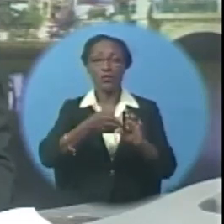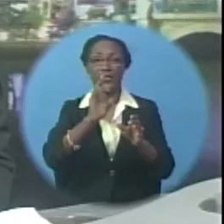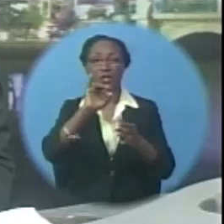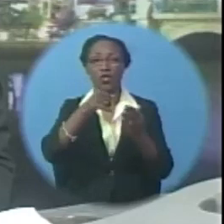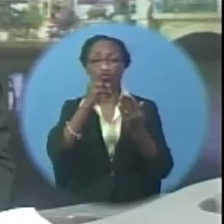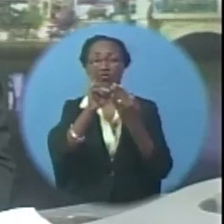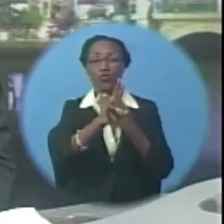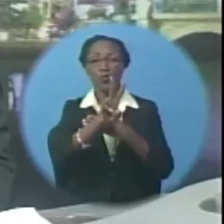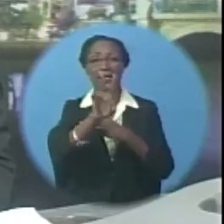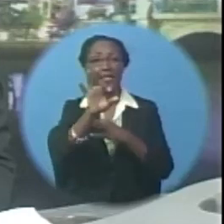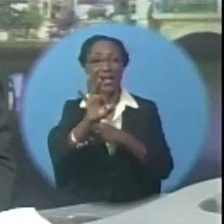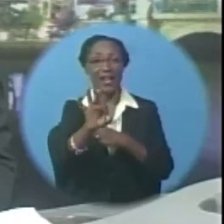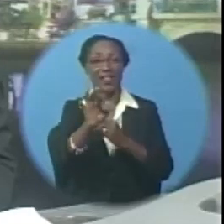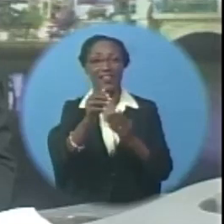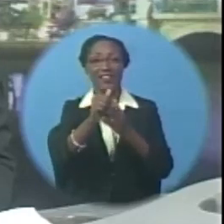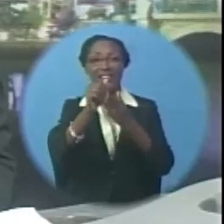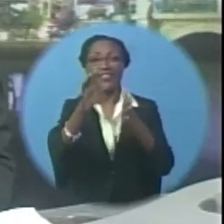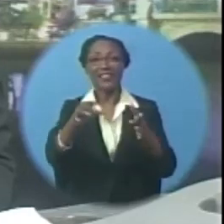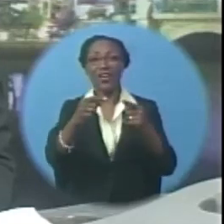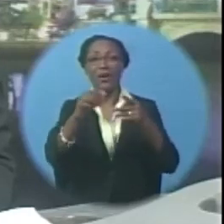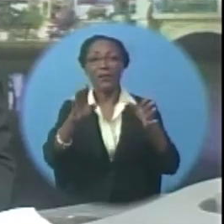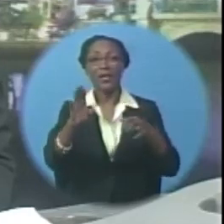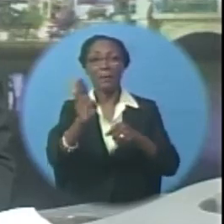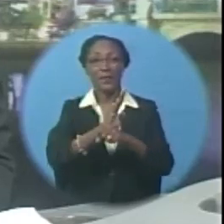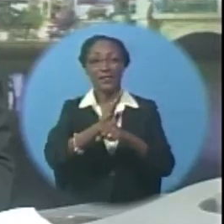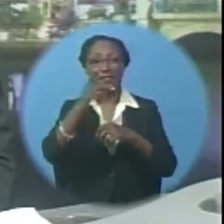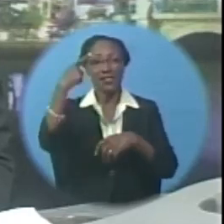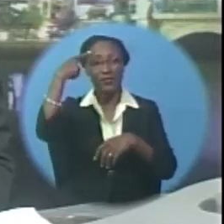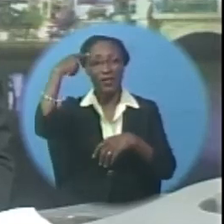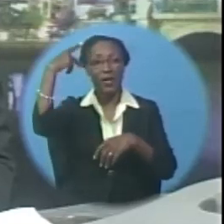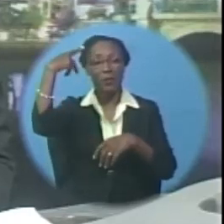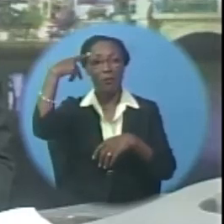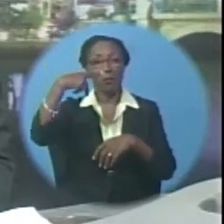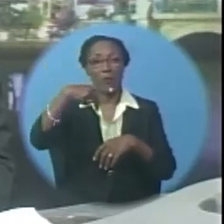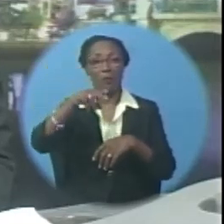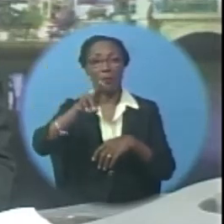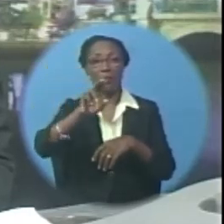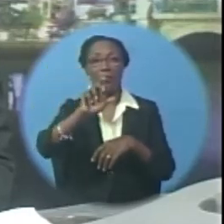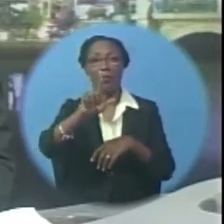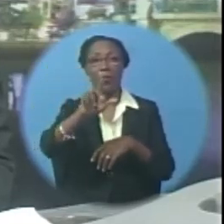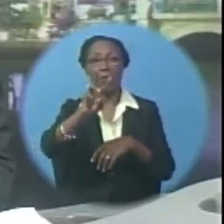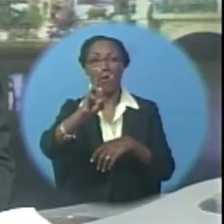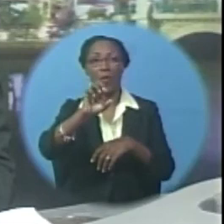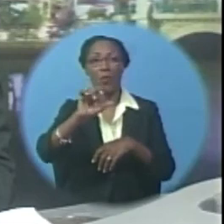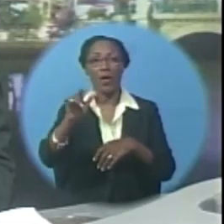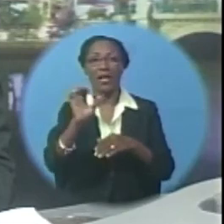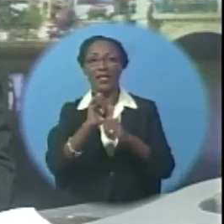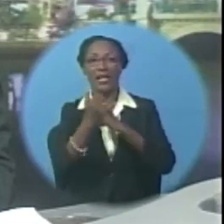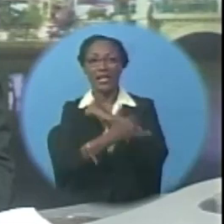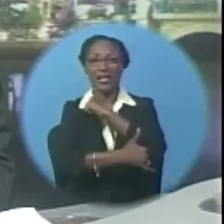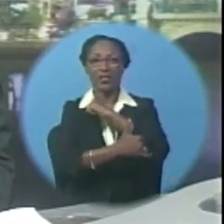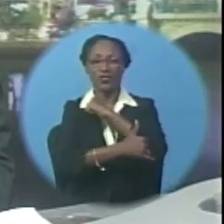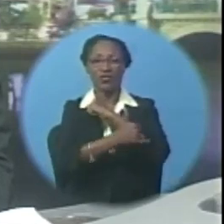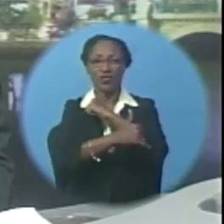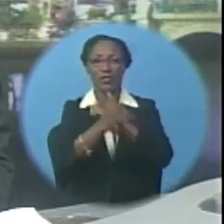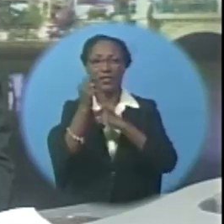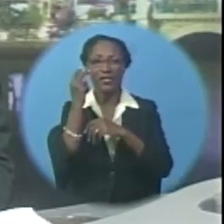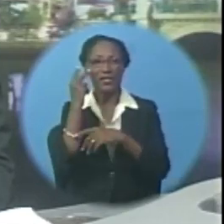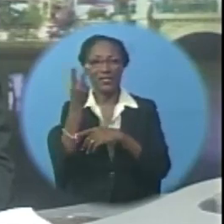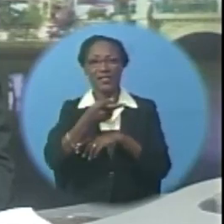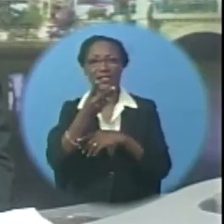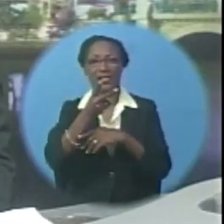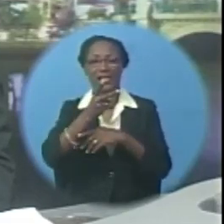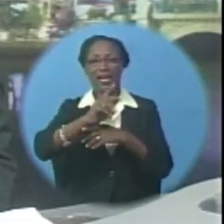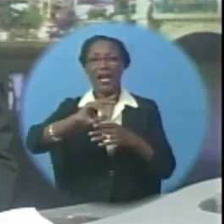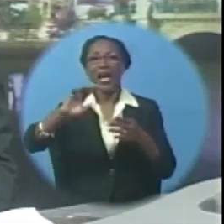June 29th. Leader of opposition business Philip Powell says the country is witnessing the beginning of a historical changing